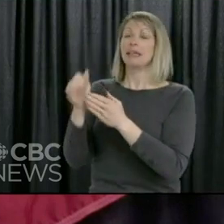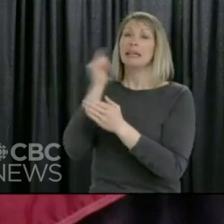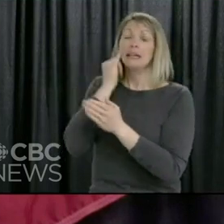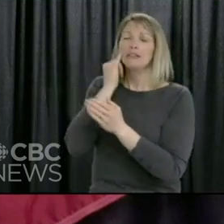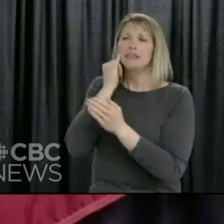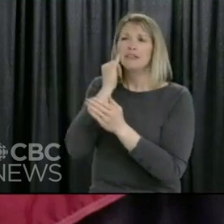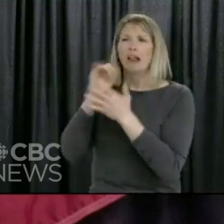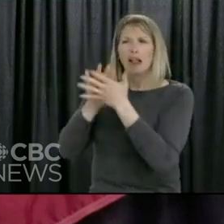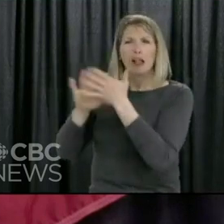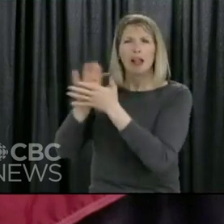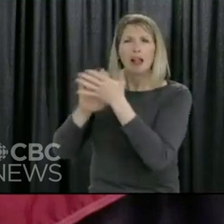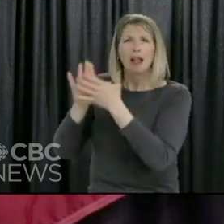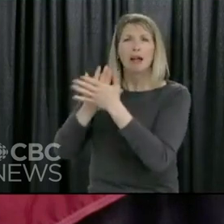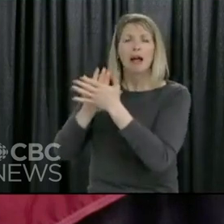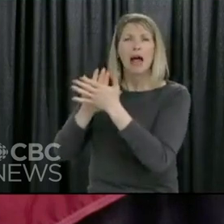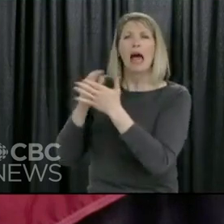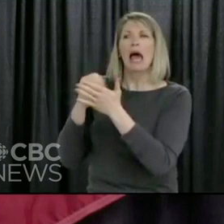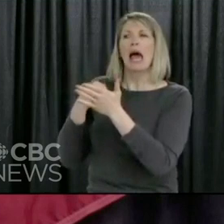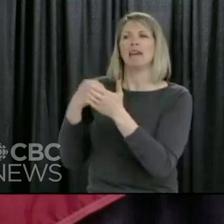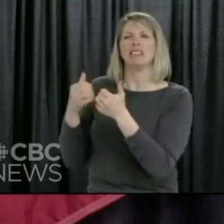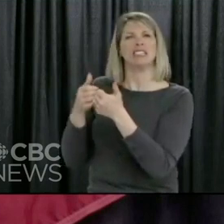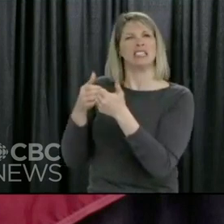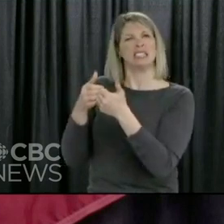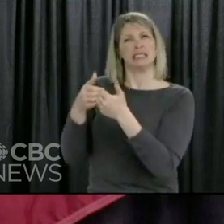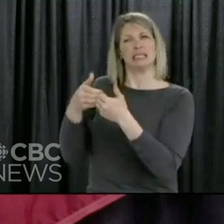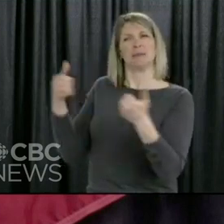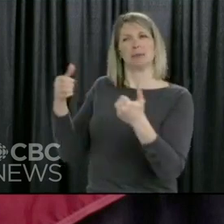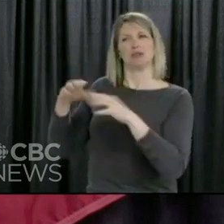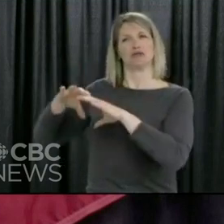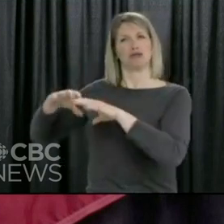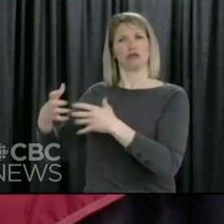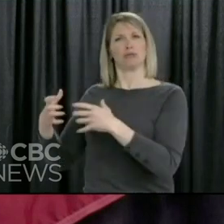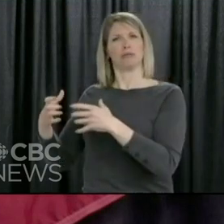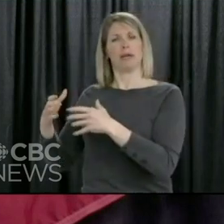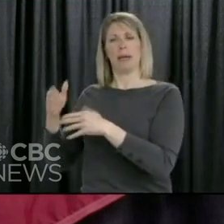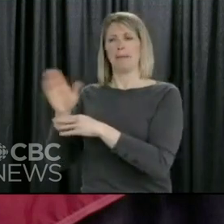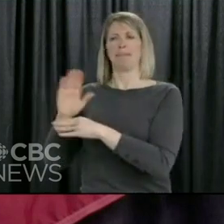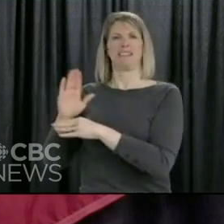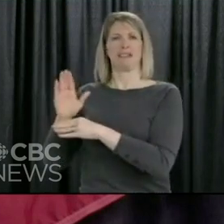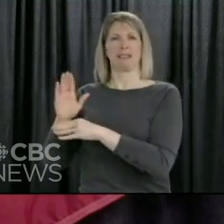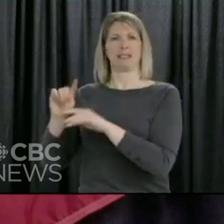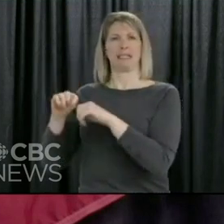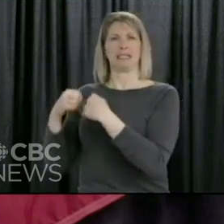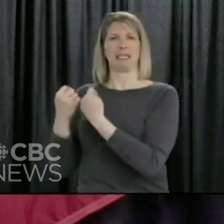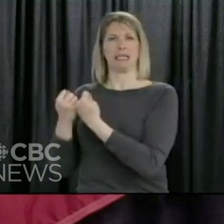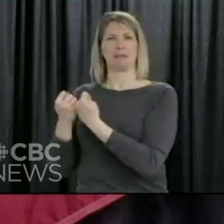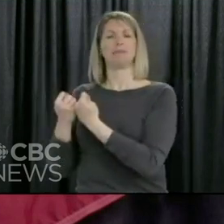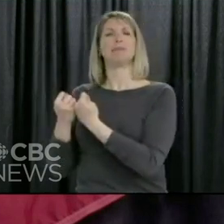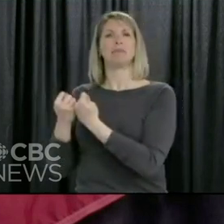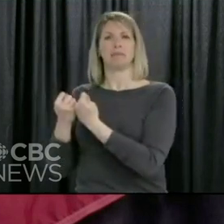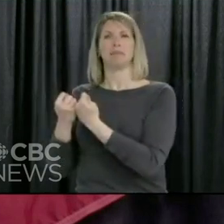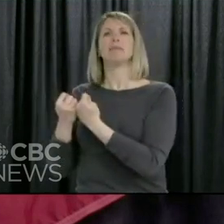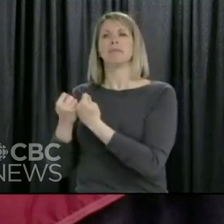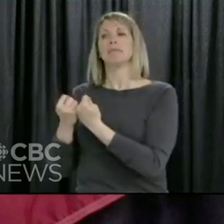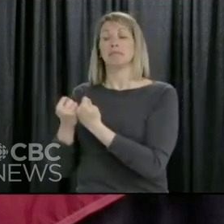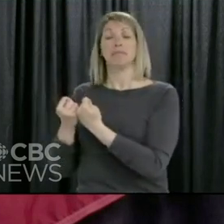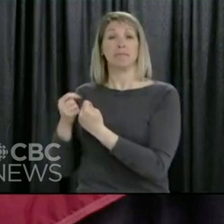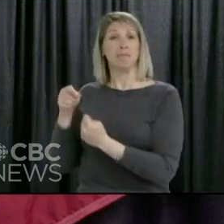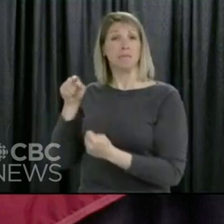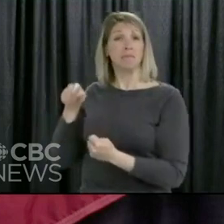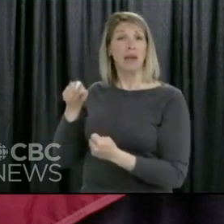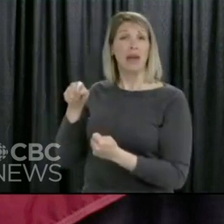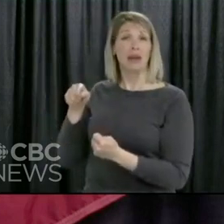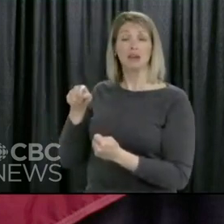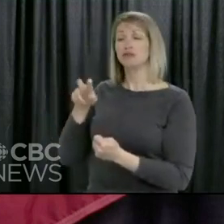there's further questions, there is a group that we have in place at the, you know, Tourism Culture of industry and innovation. These are people